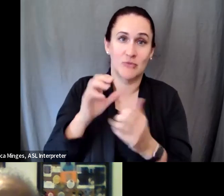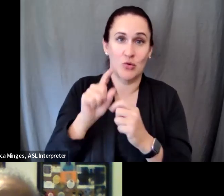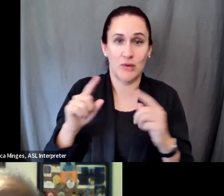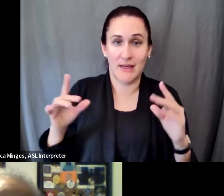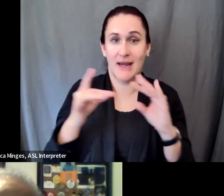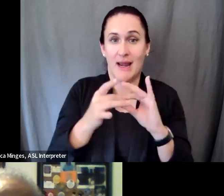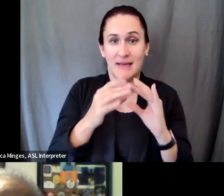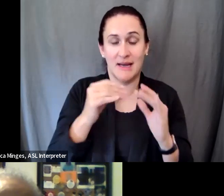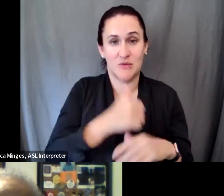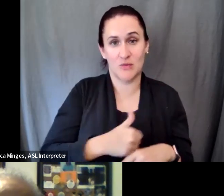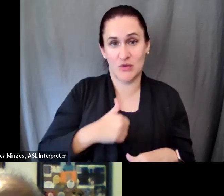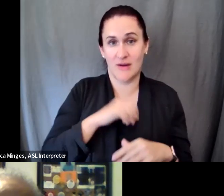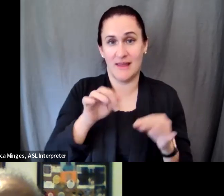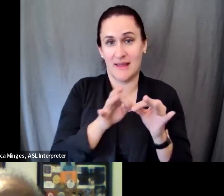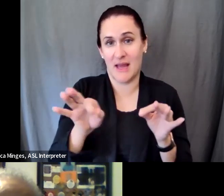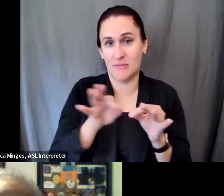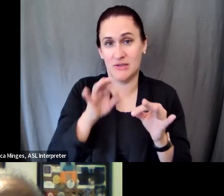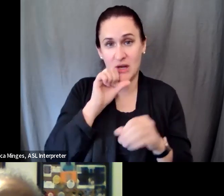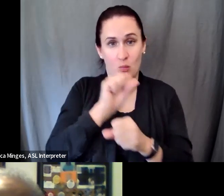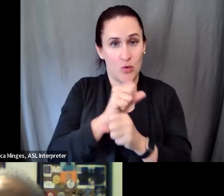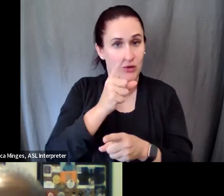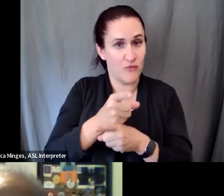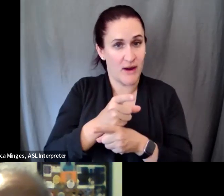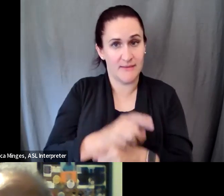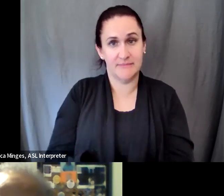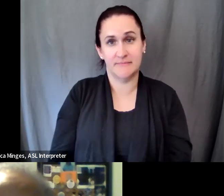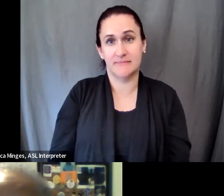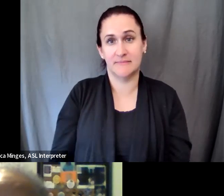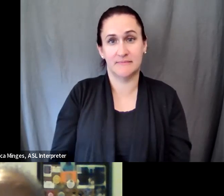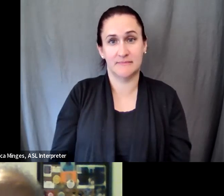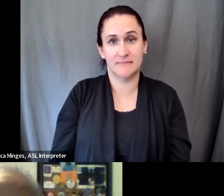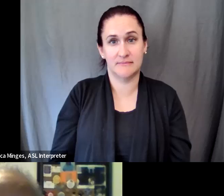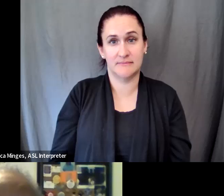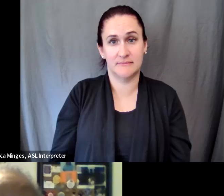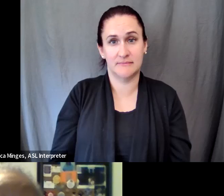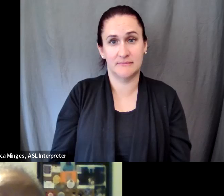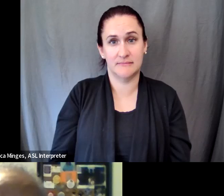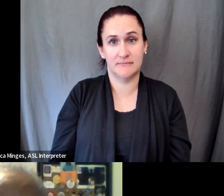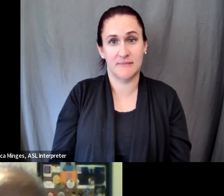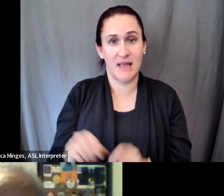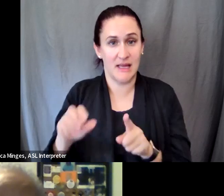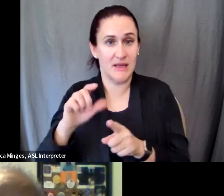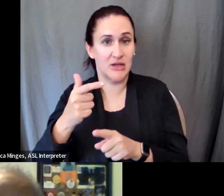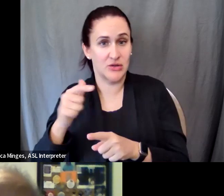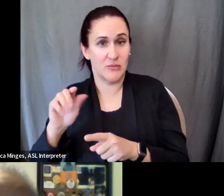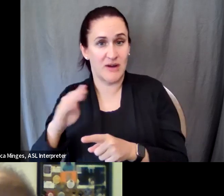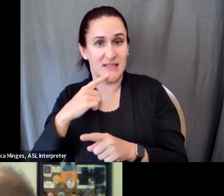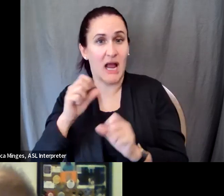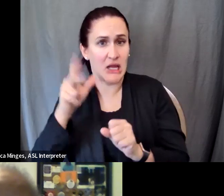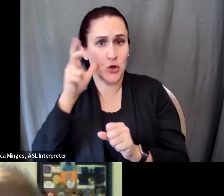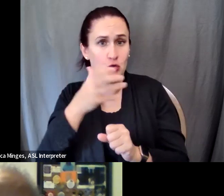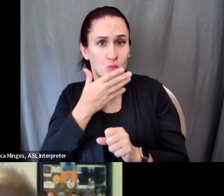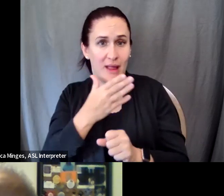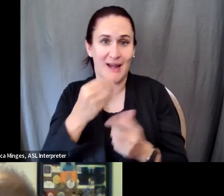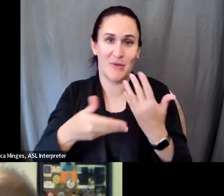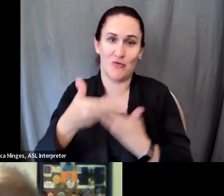I'm so sorry that the captioning isn't working right. Okay, but that's okay. I can hear you very well. And I've been